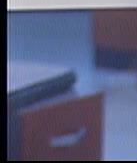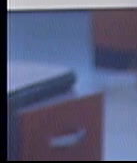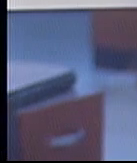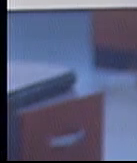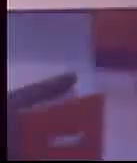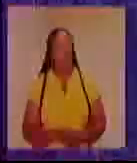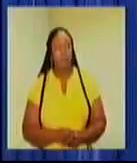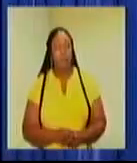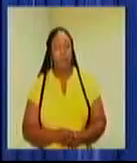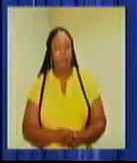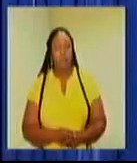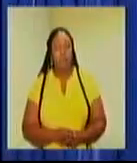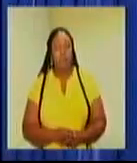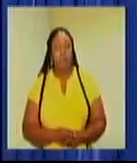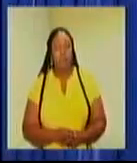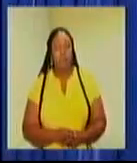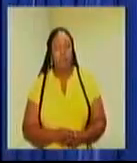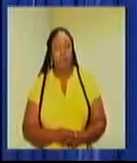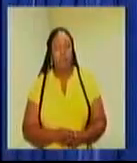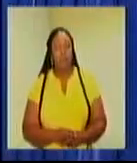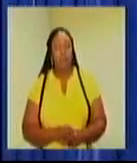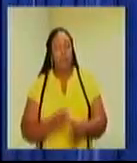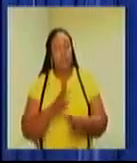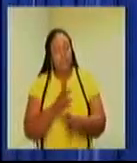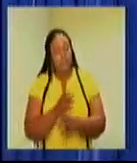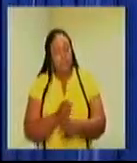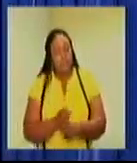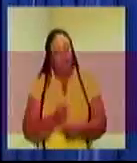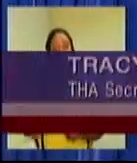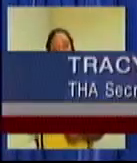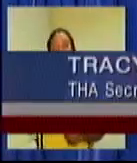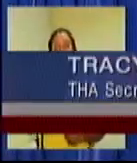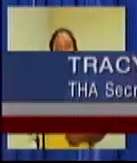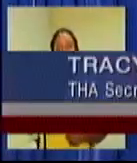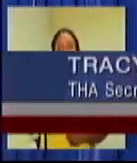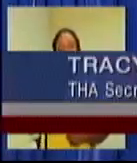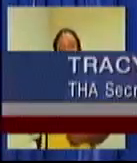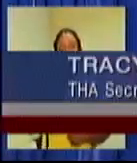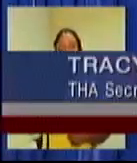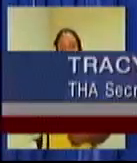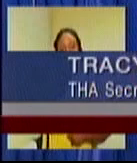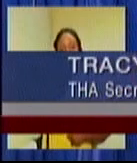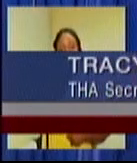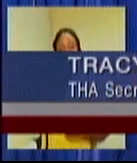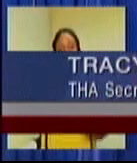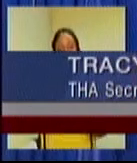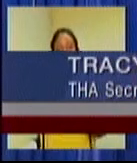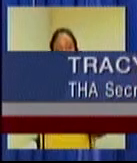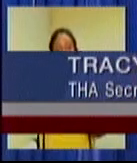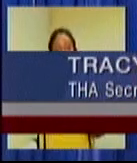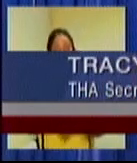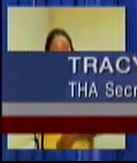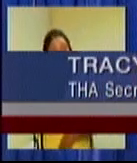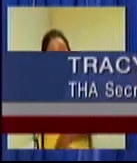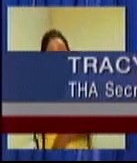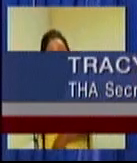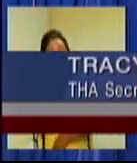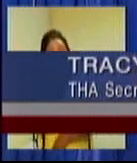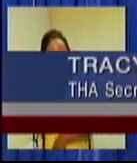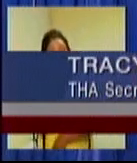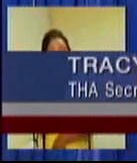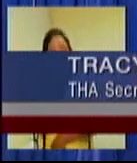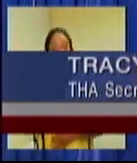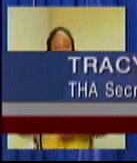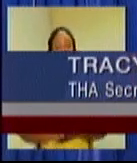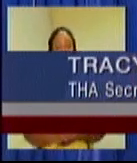vaccines. We receive the vaccines by the 25th of this month, and our storage capacity is in